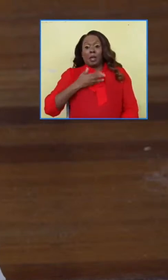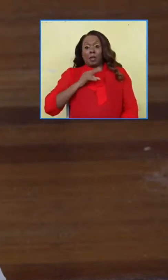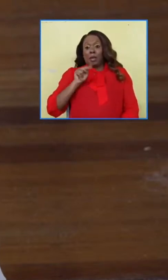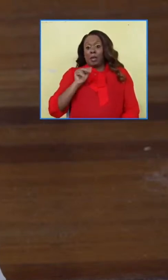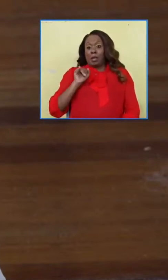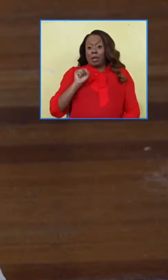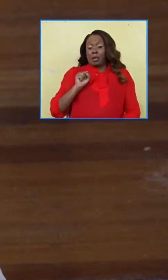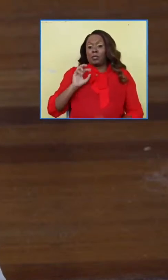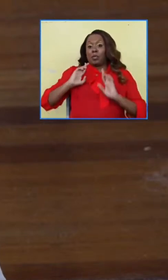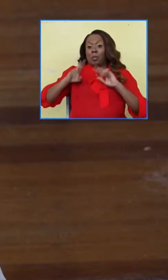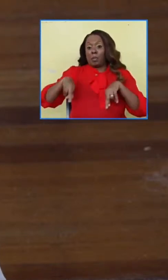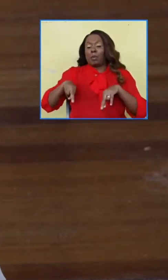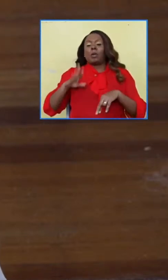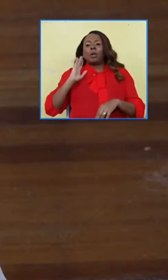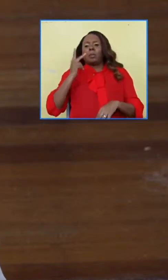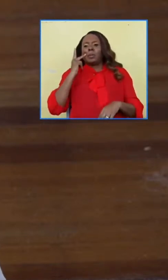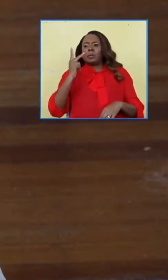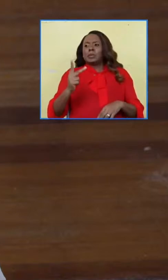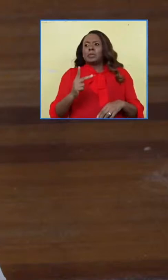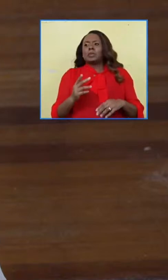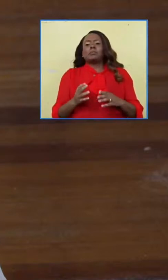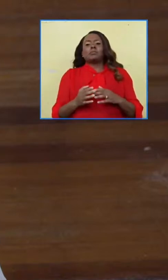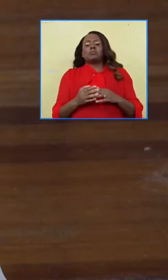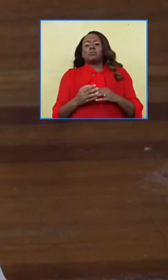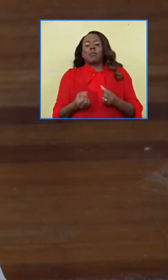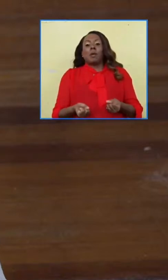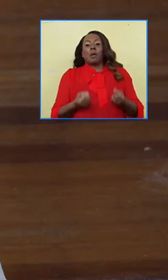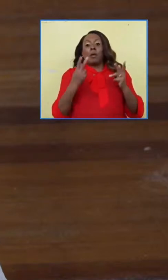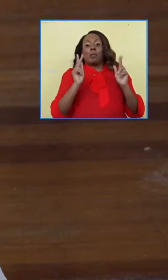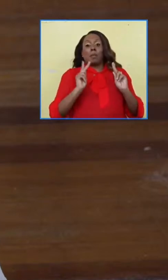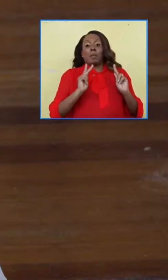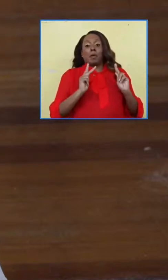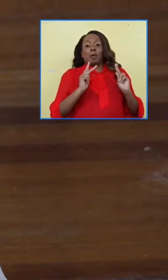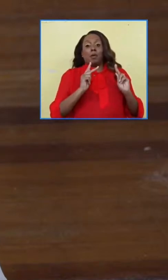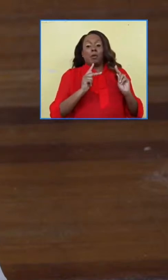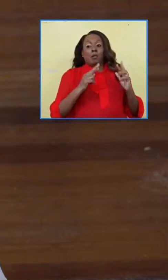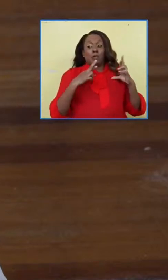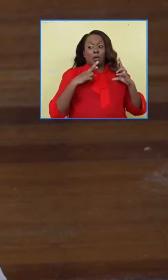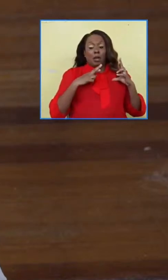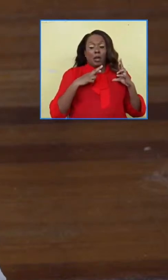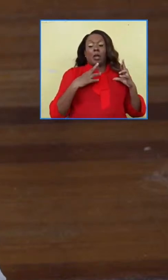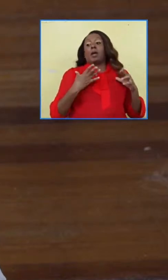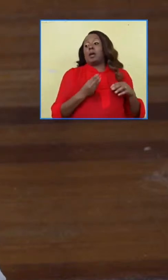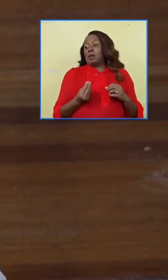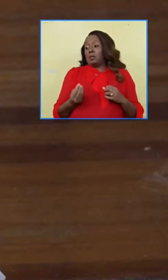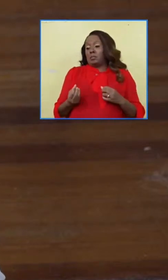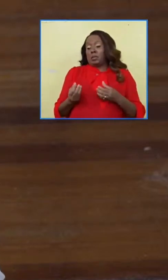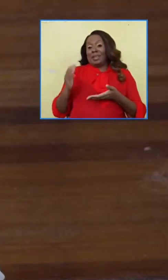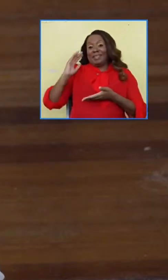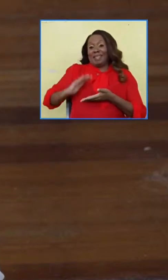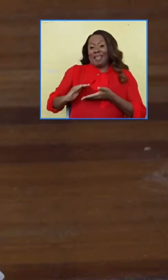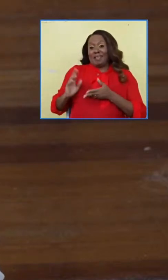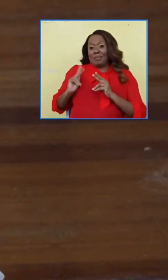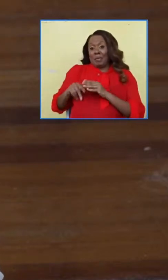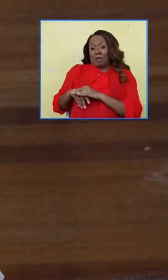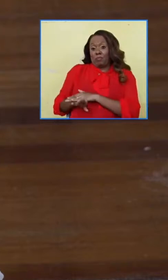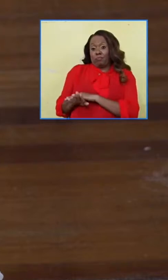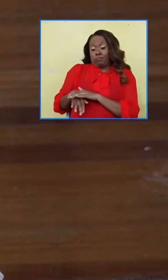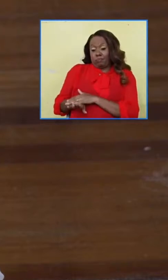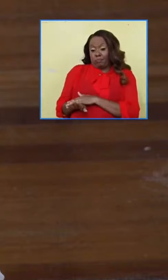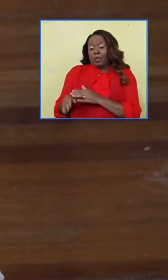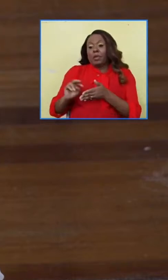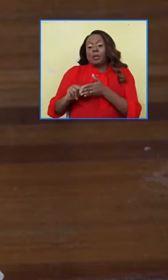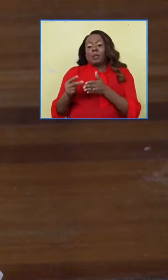this difference between the growing number of retirees and the shrinking population means that we're going to have a deficit